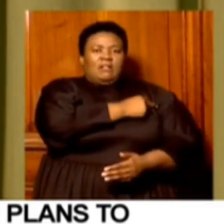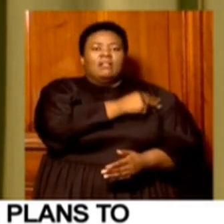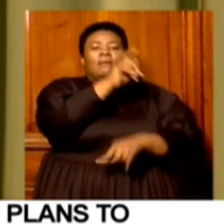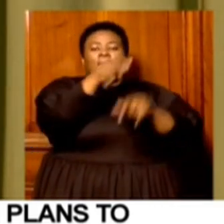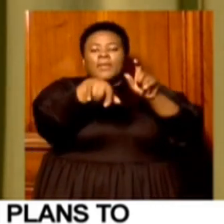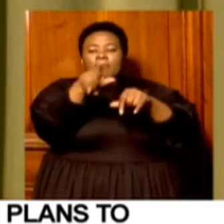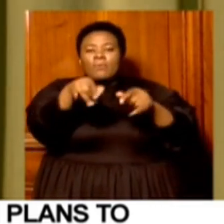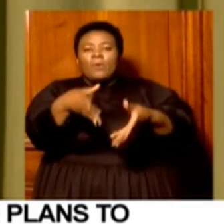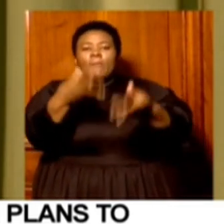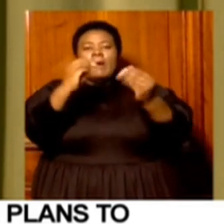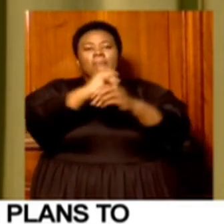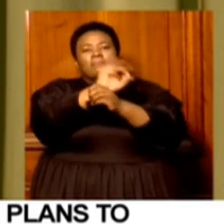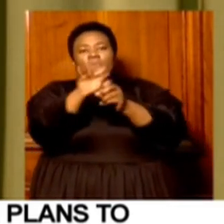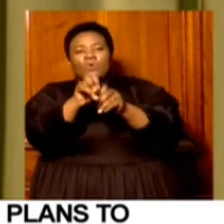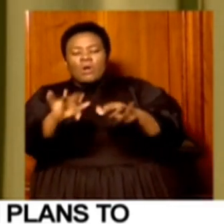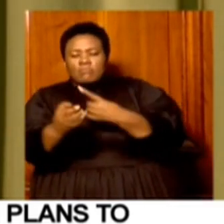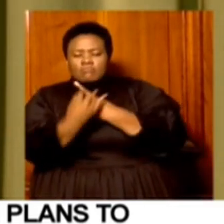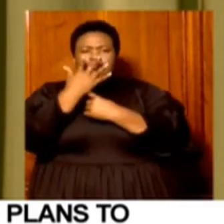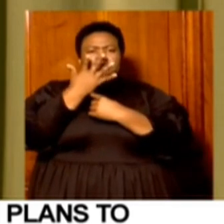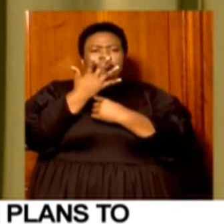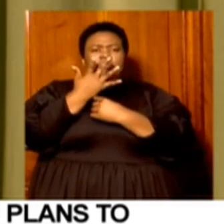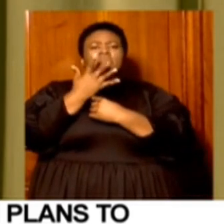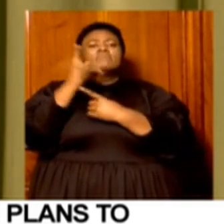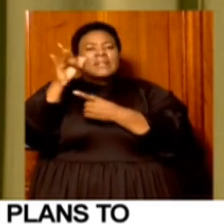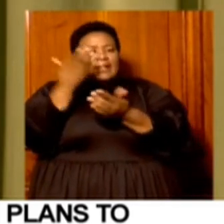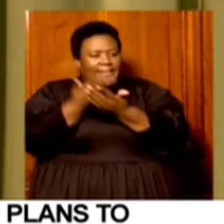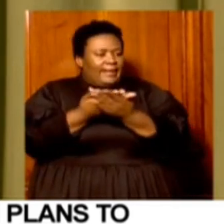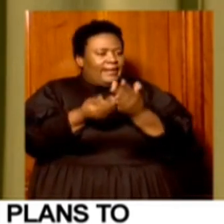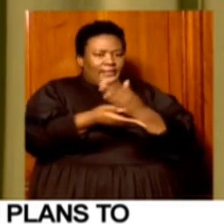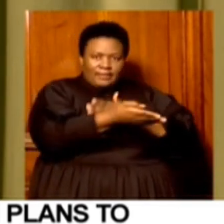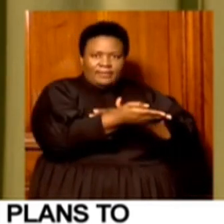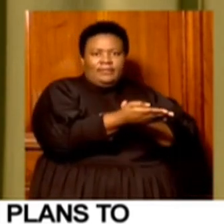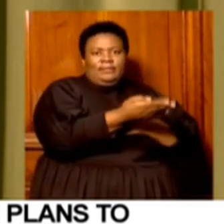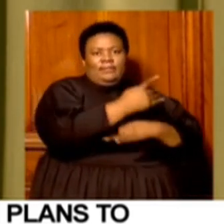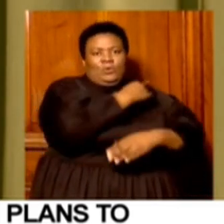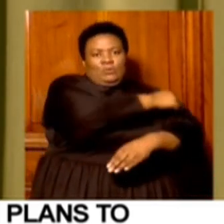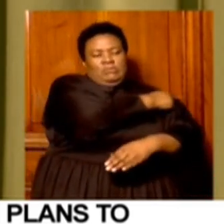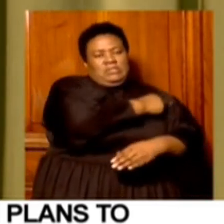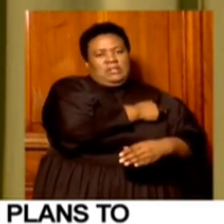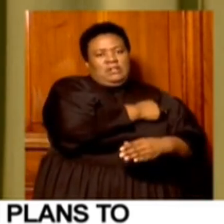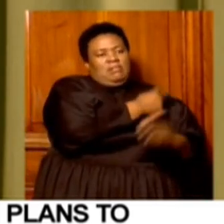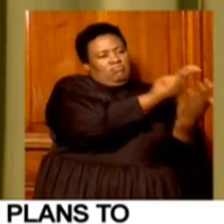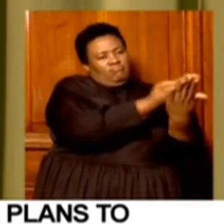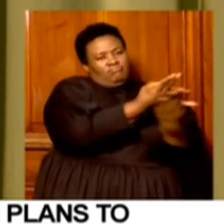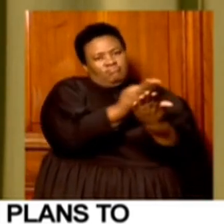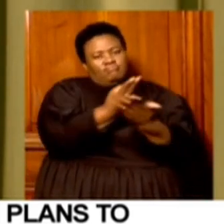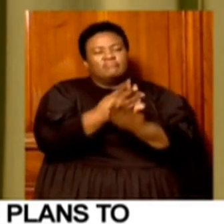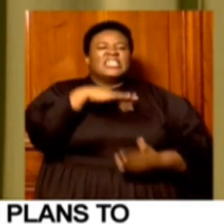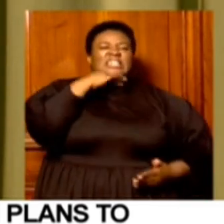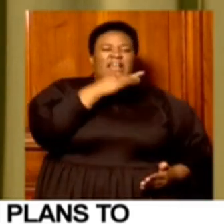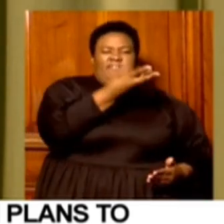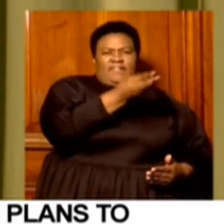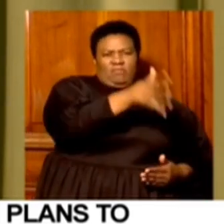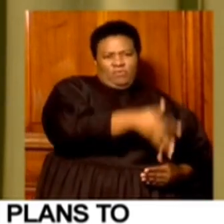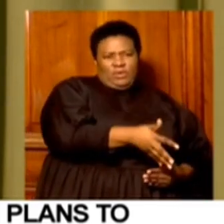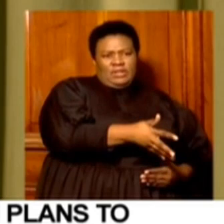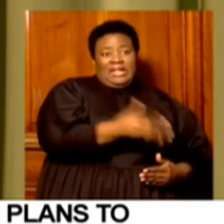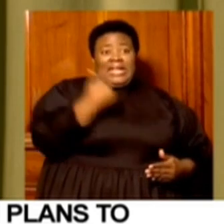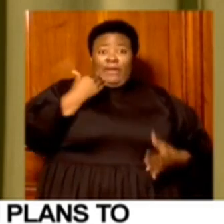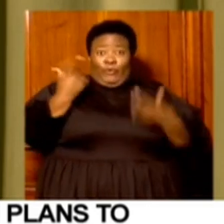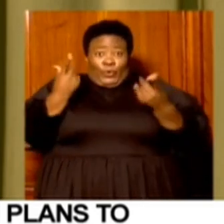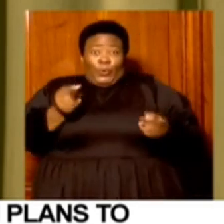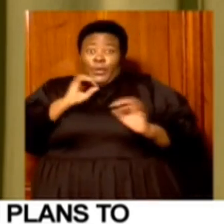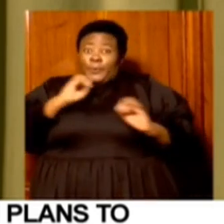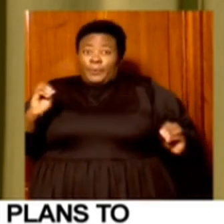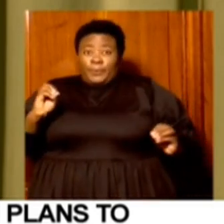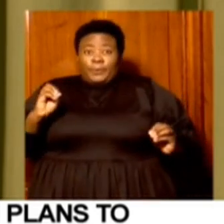accommodate people who are infected with COVID-19. Had we not done so, I think the next question